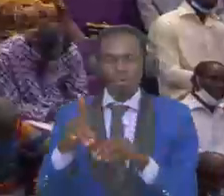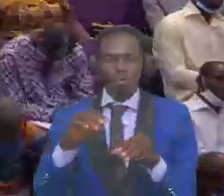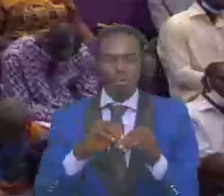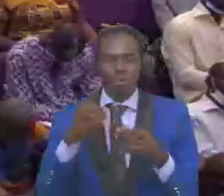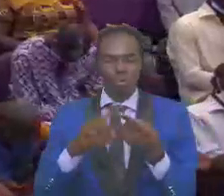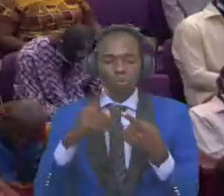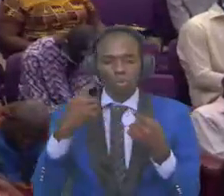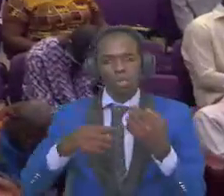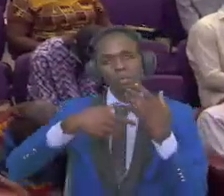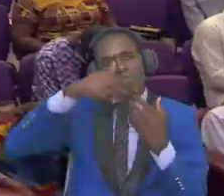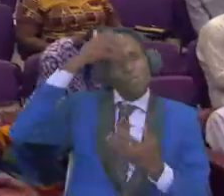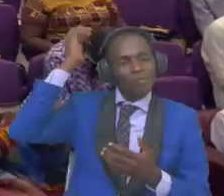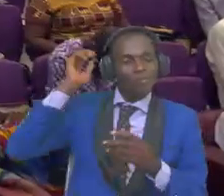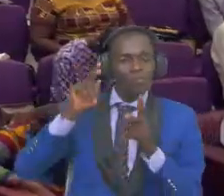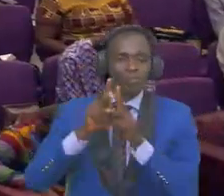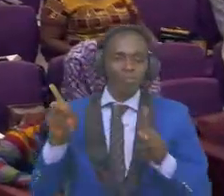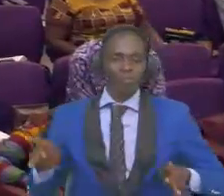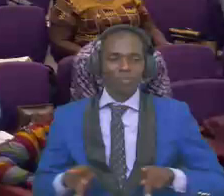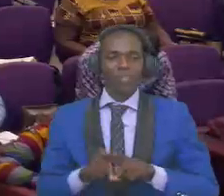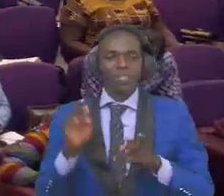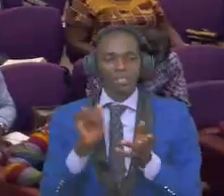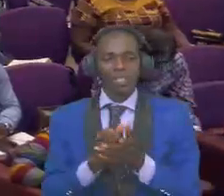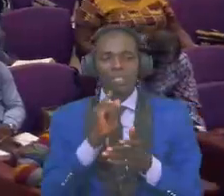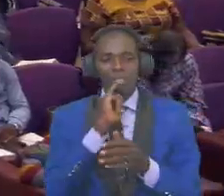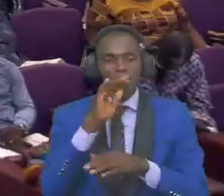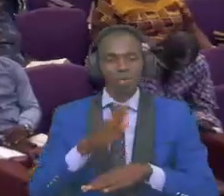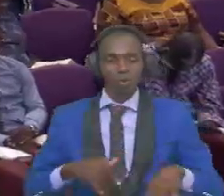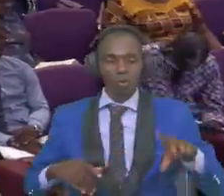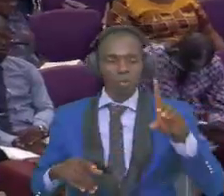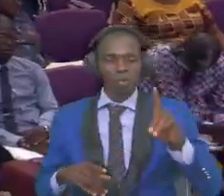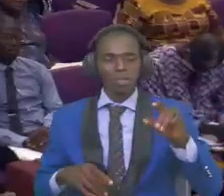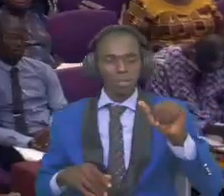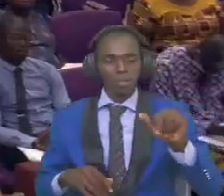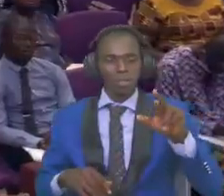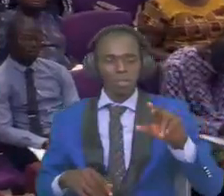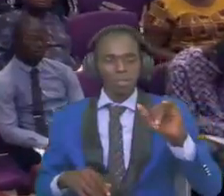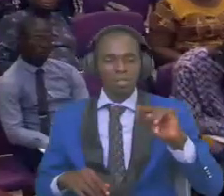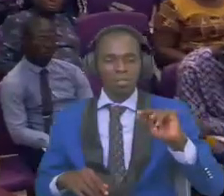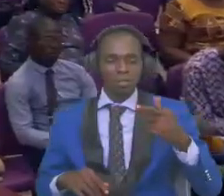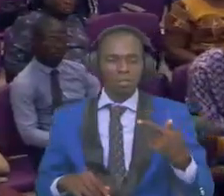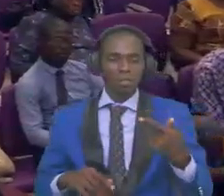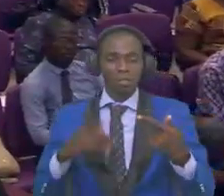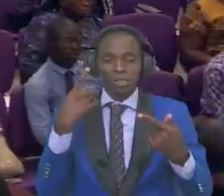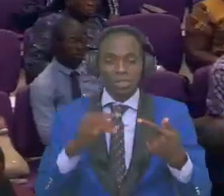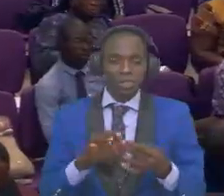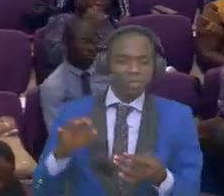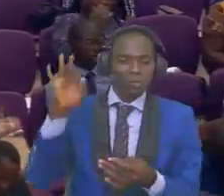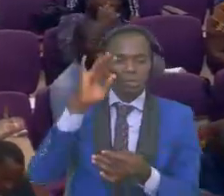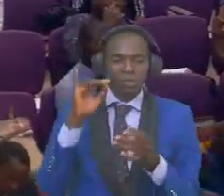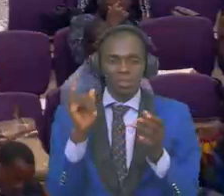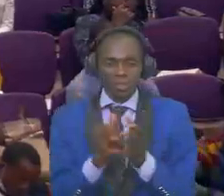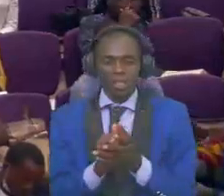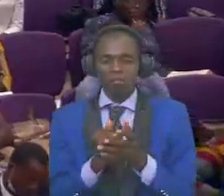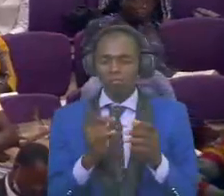the daring we're talking about. The spirit that dares, and the spirit that moves ahead